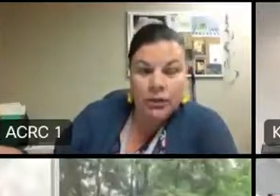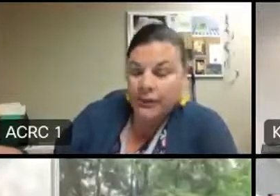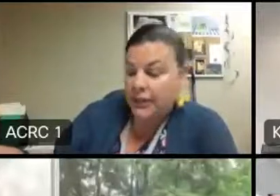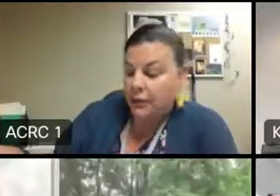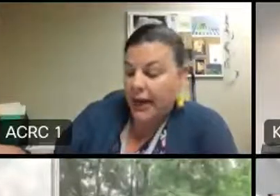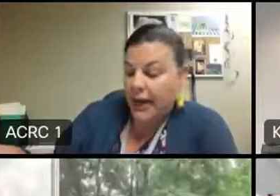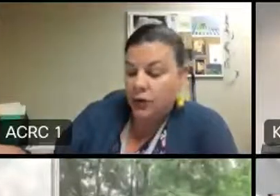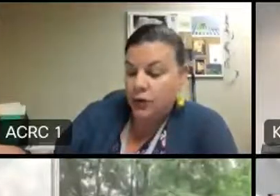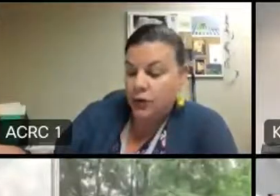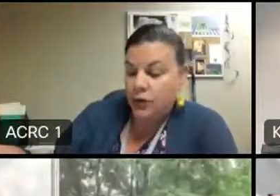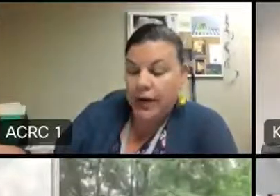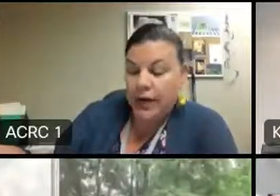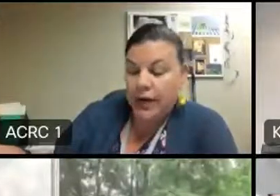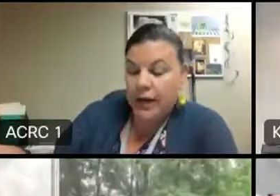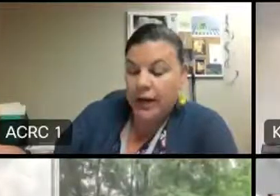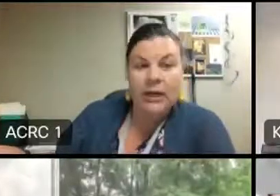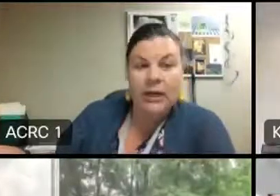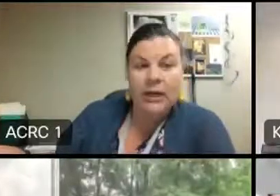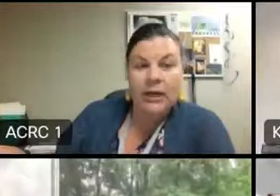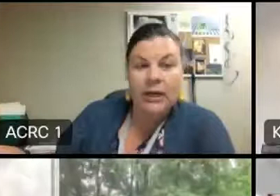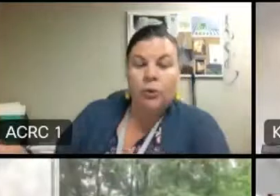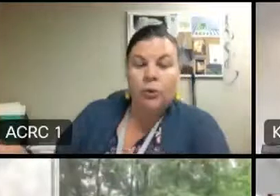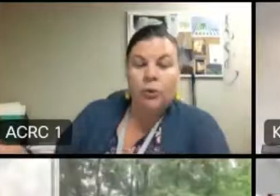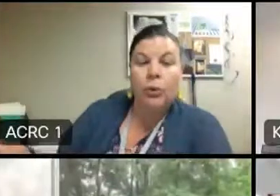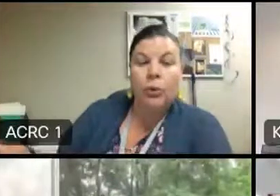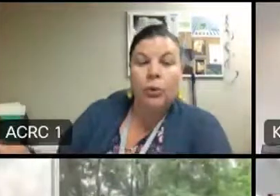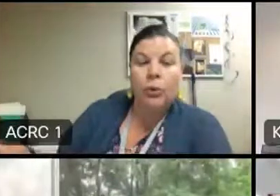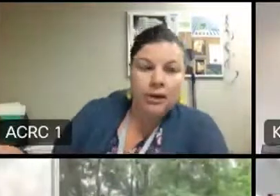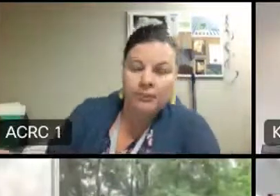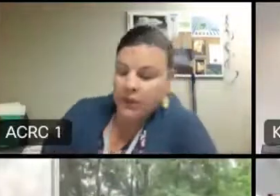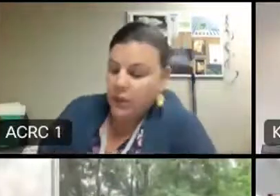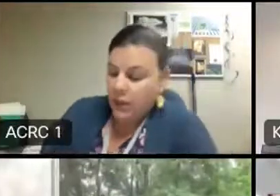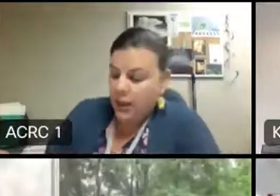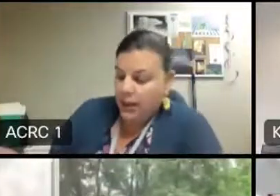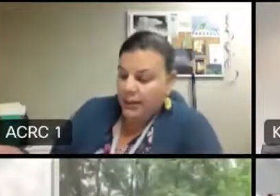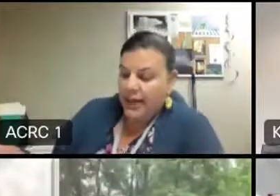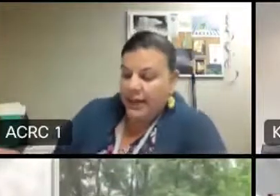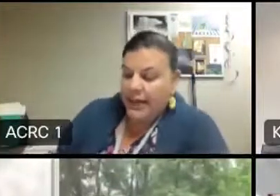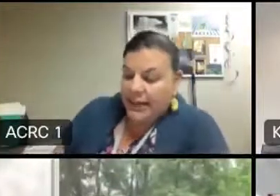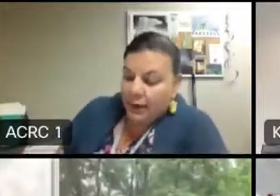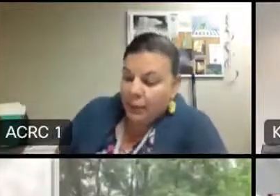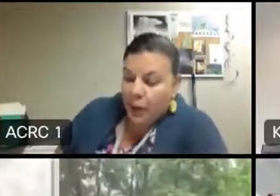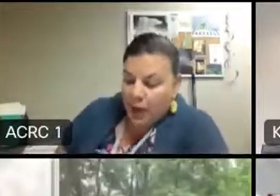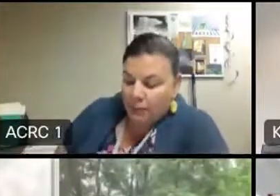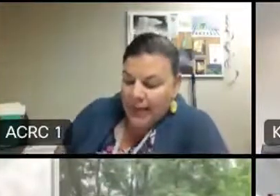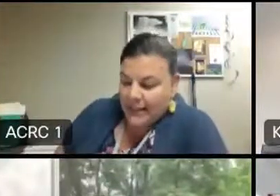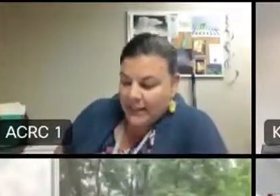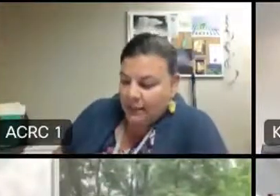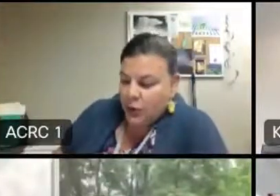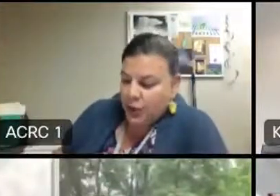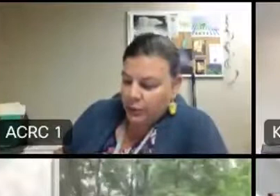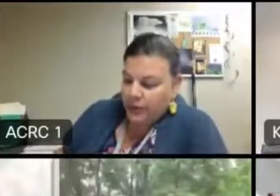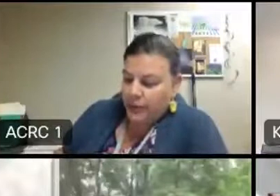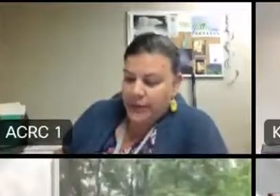Mountain Regional Center, right, on trying to look at the workforce needs that Garrett